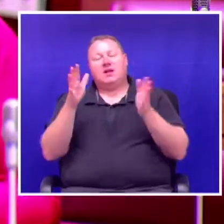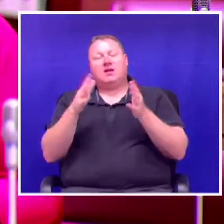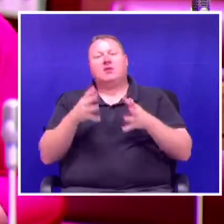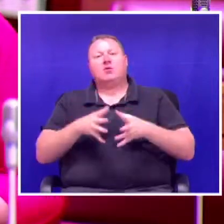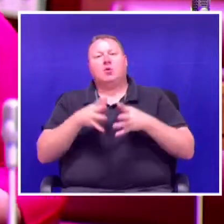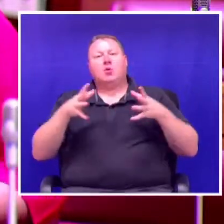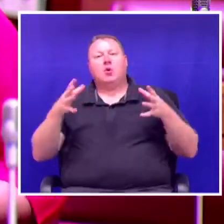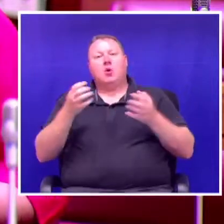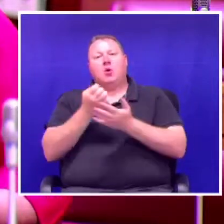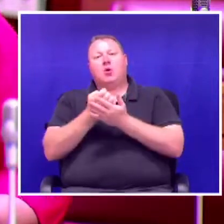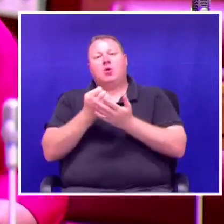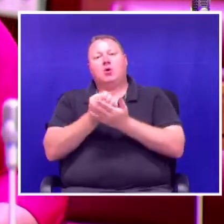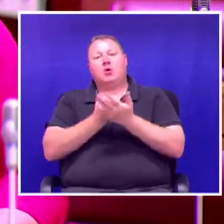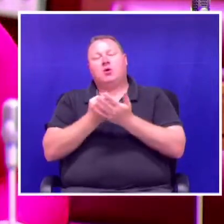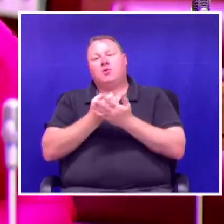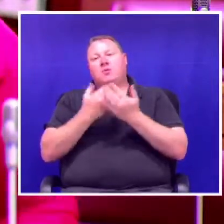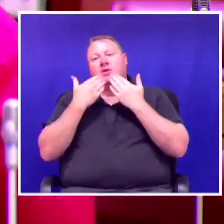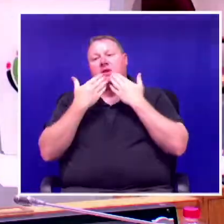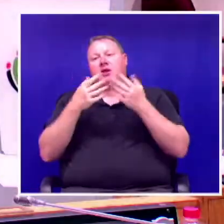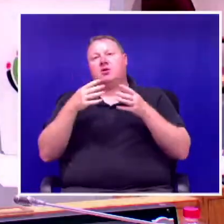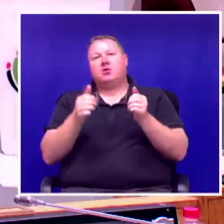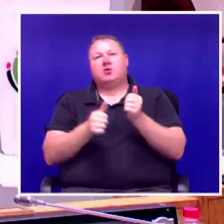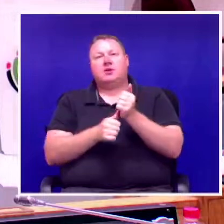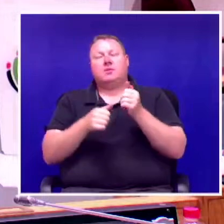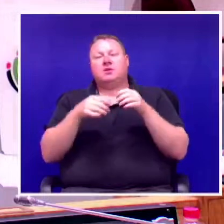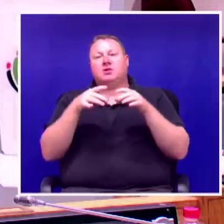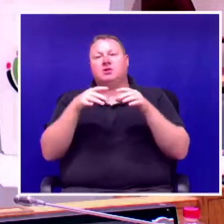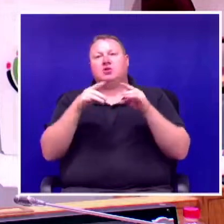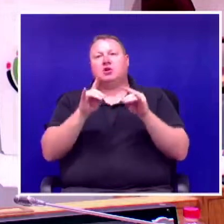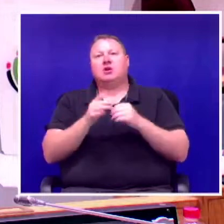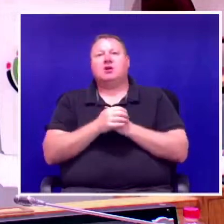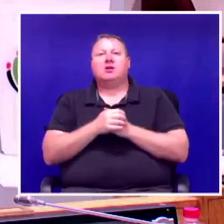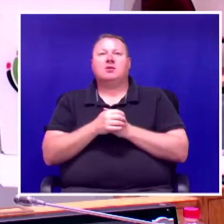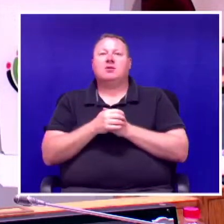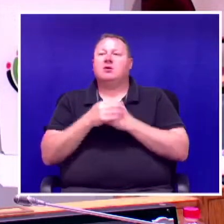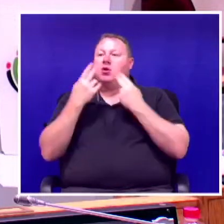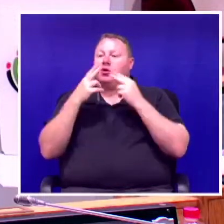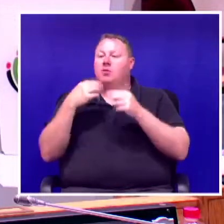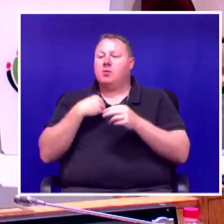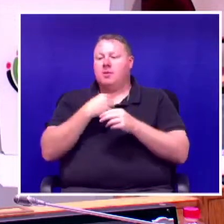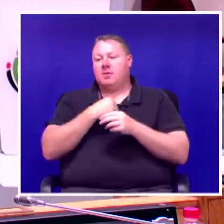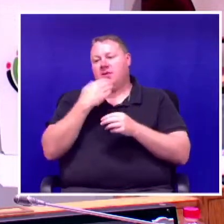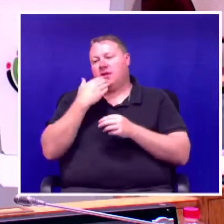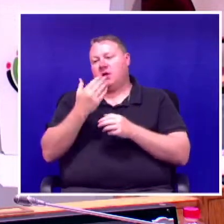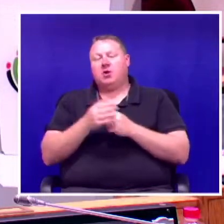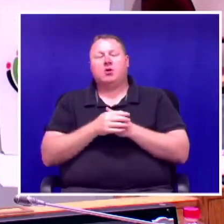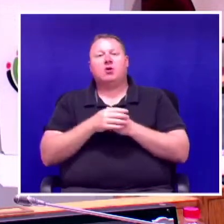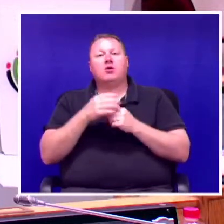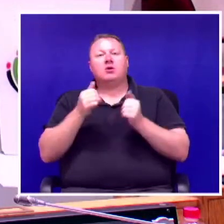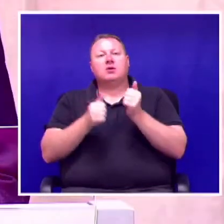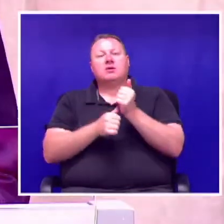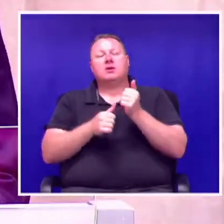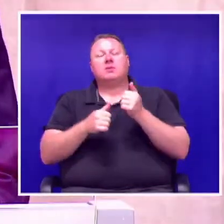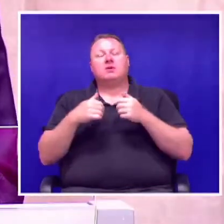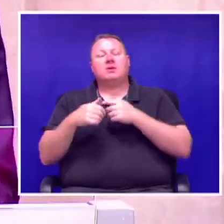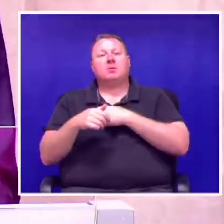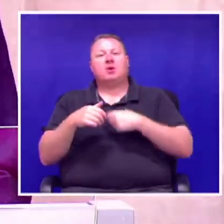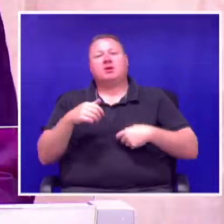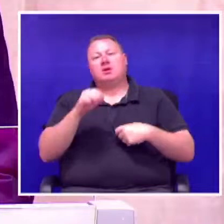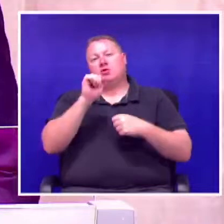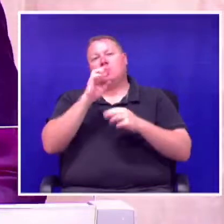economy? Thank you, Deputy Chair. Thank you very much, Honourable Member. Honourable Deputy President, your response, please. Thank you very